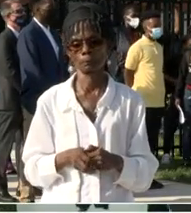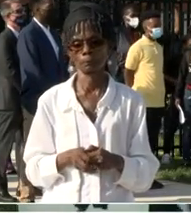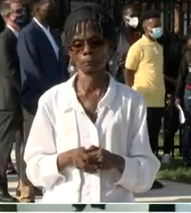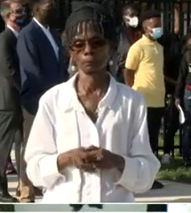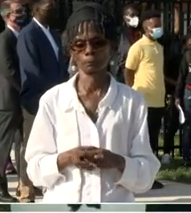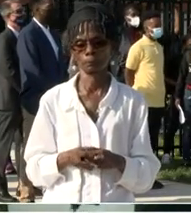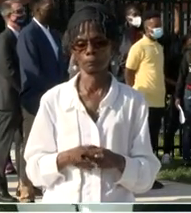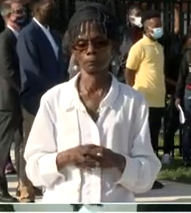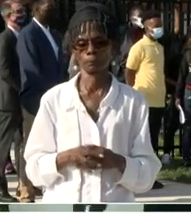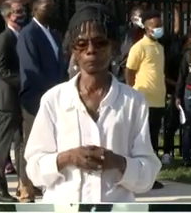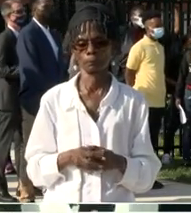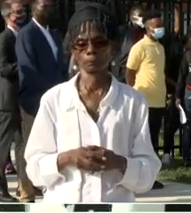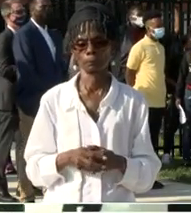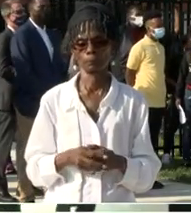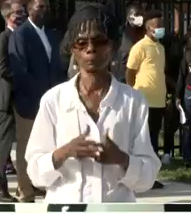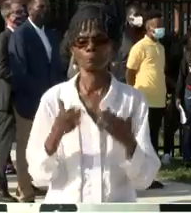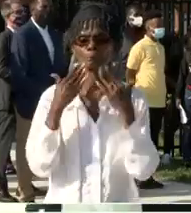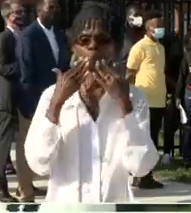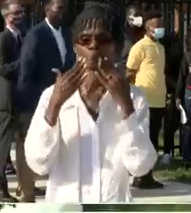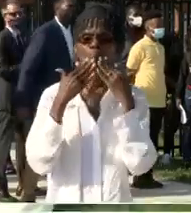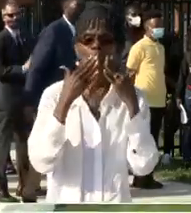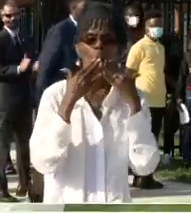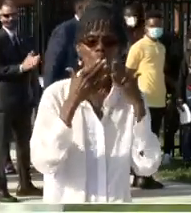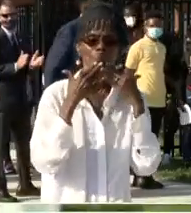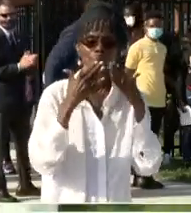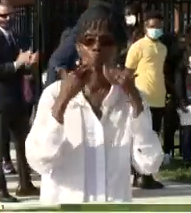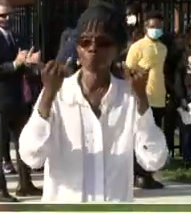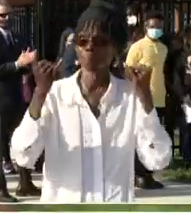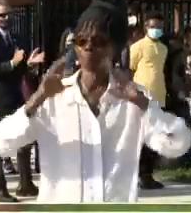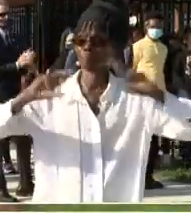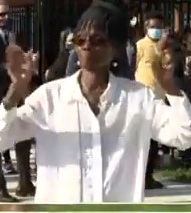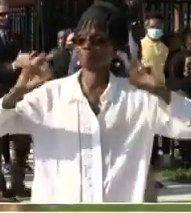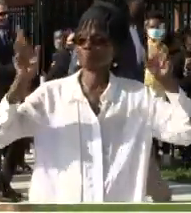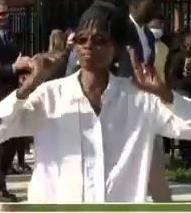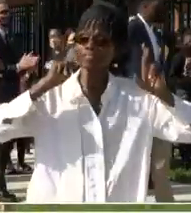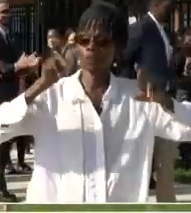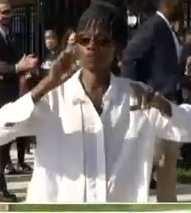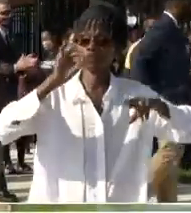All right. Thank you, everybody. Let's cut the ribbons.